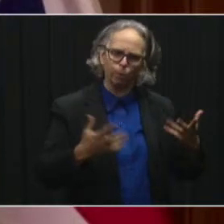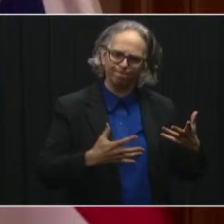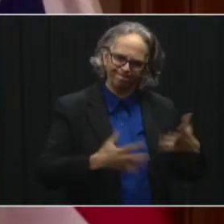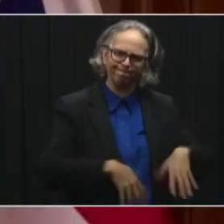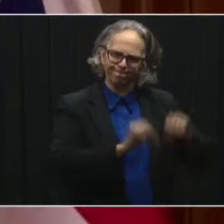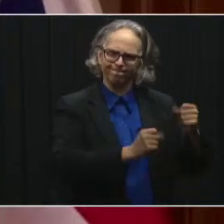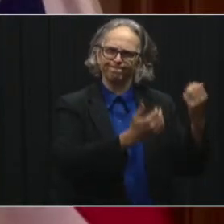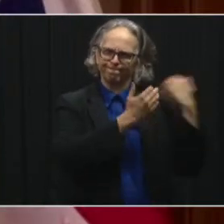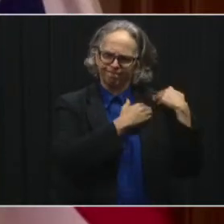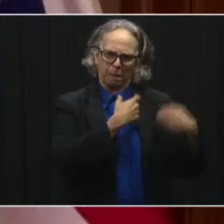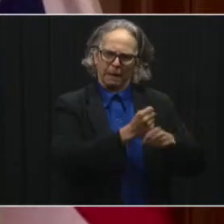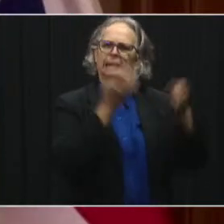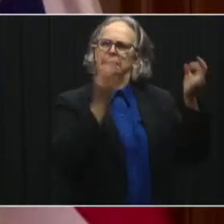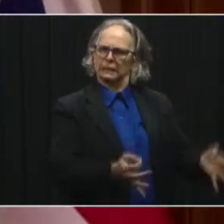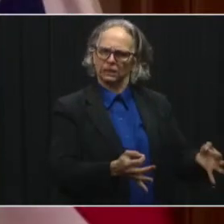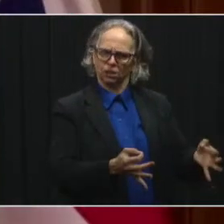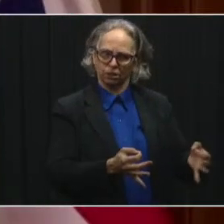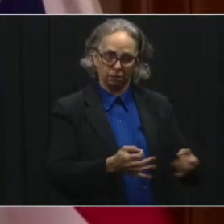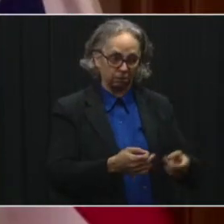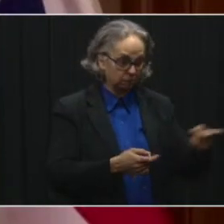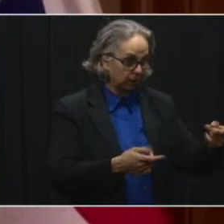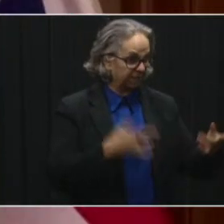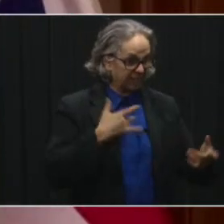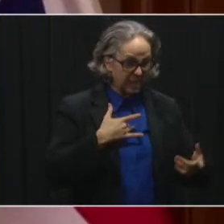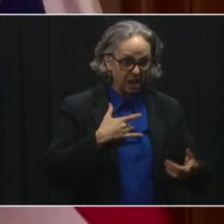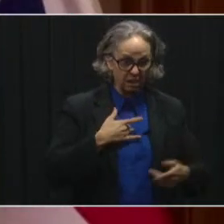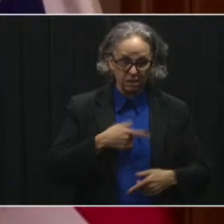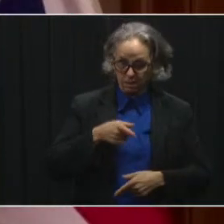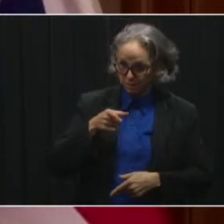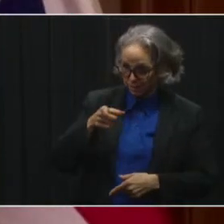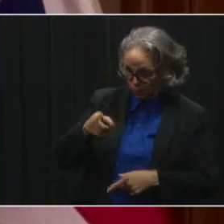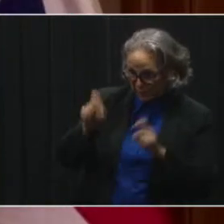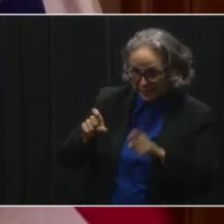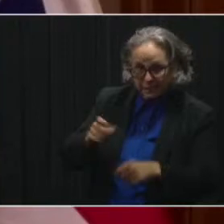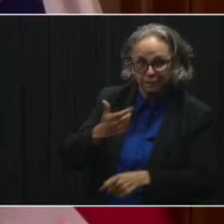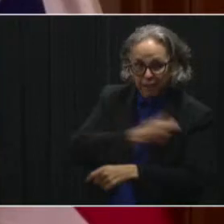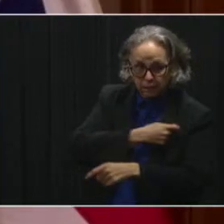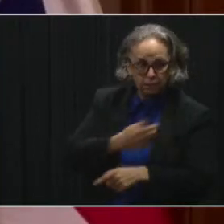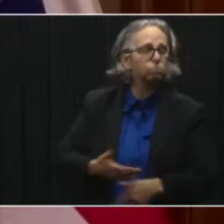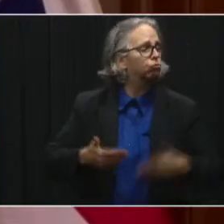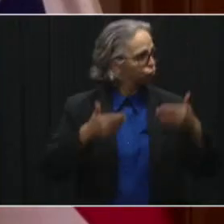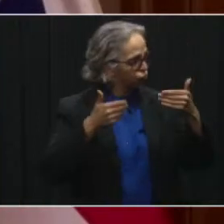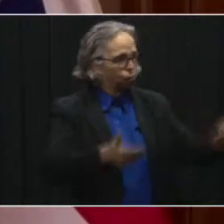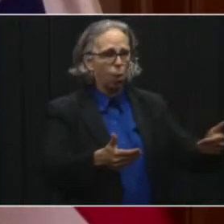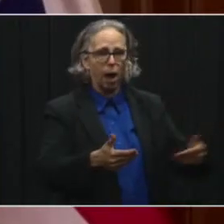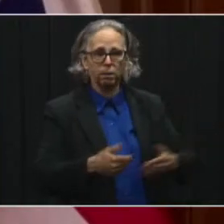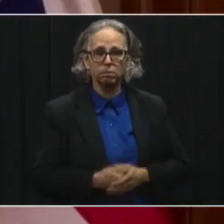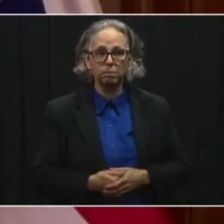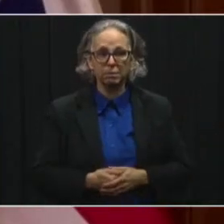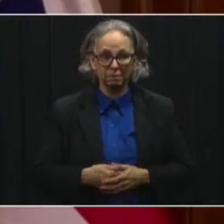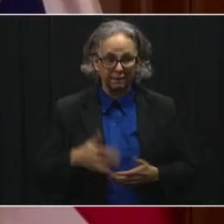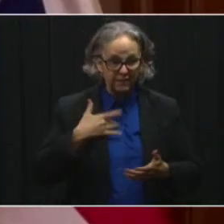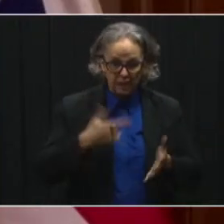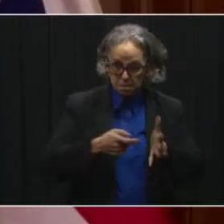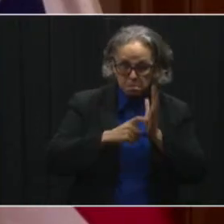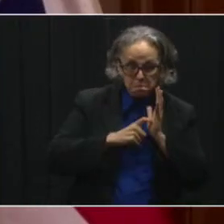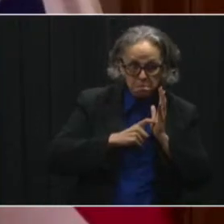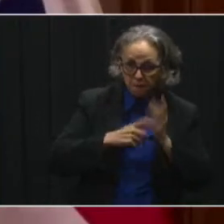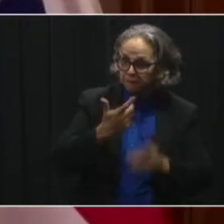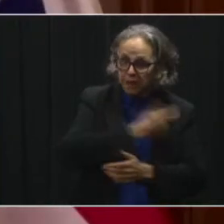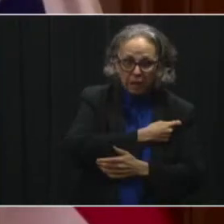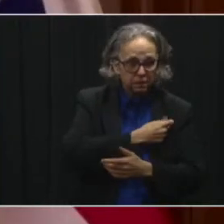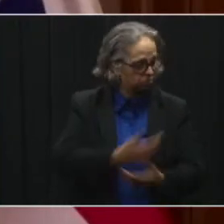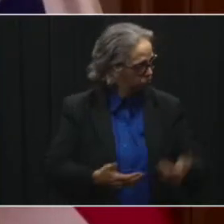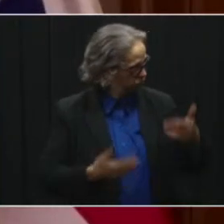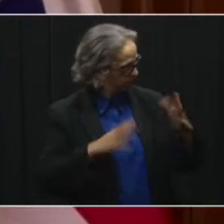decision that they think that someone needs to be tested, they should be able to do that. If they think that there should be vaccinated, they should be able to do that. Government should not